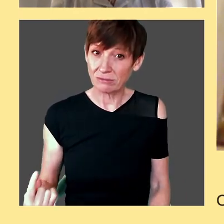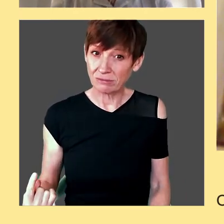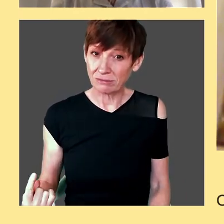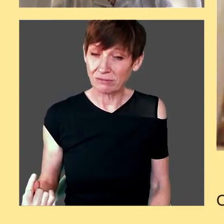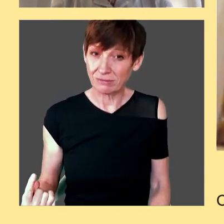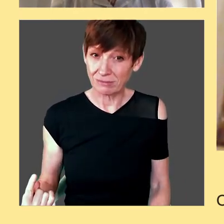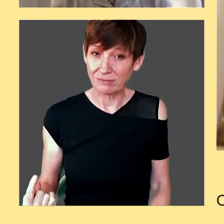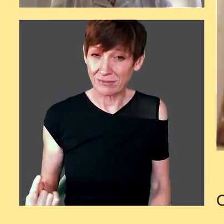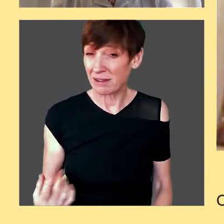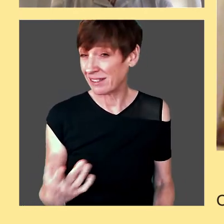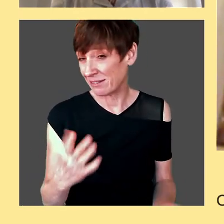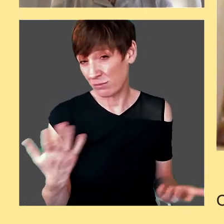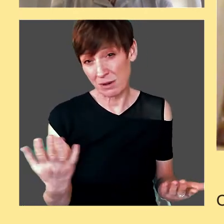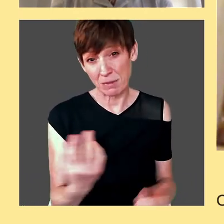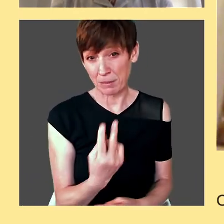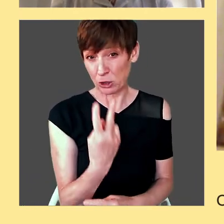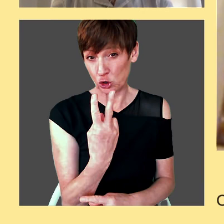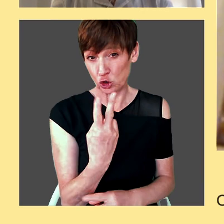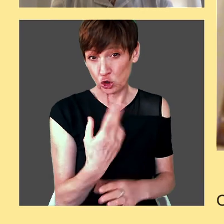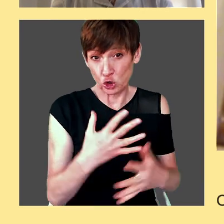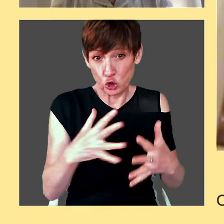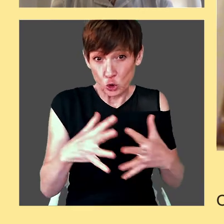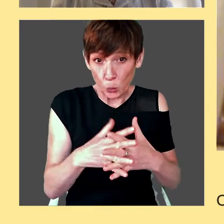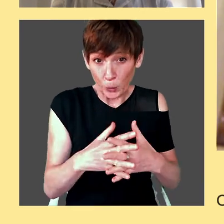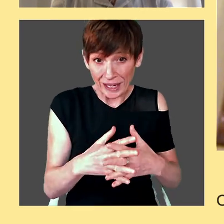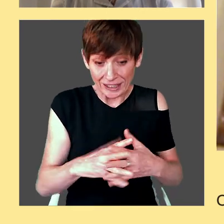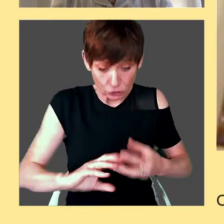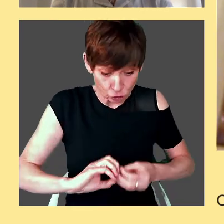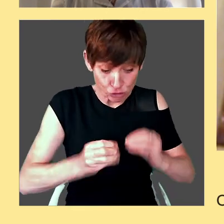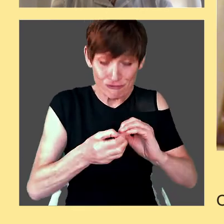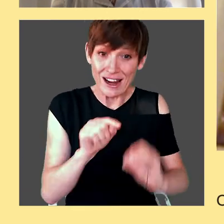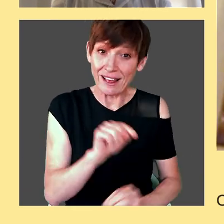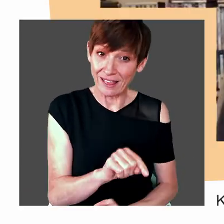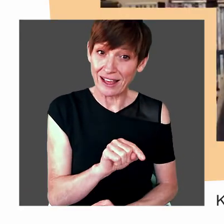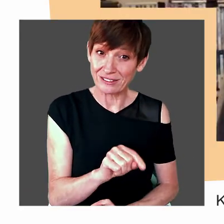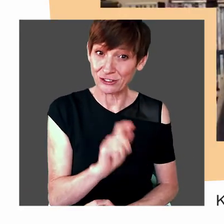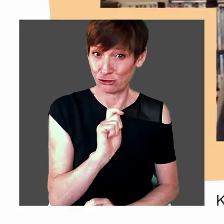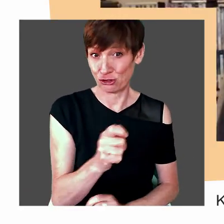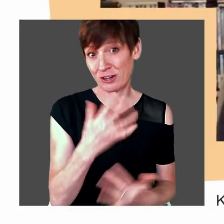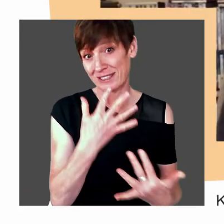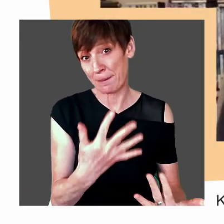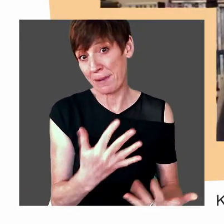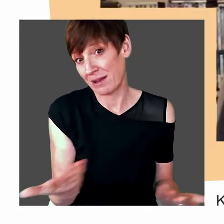and I spend near 2 weeks to make that work. You know.